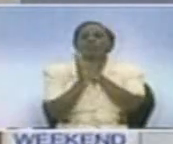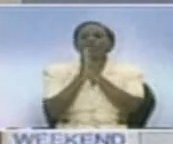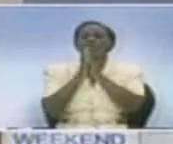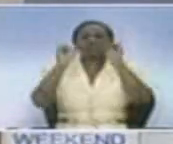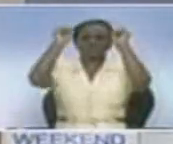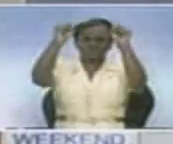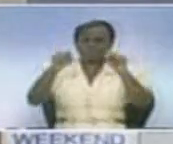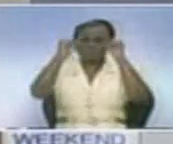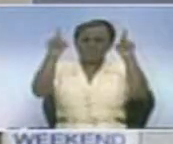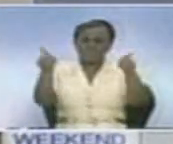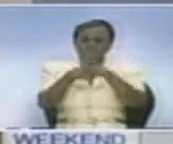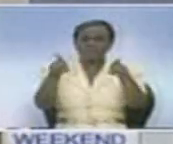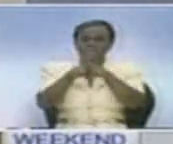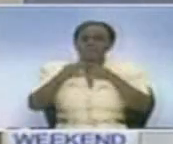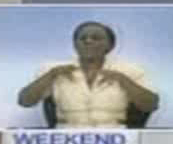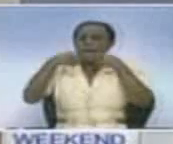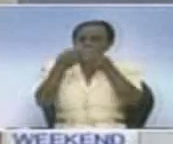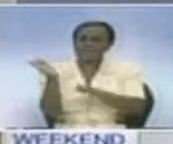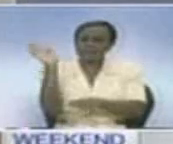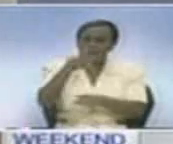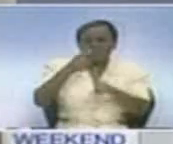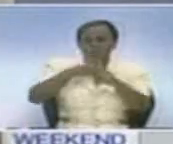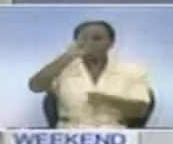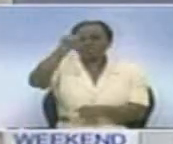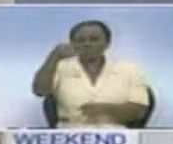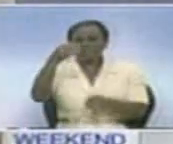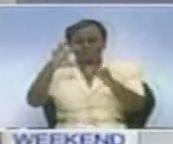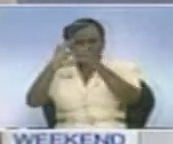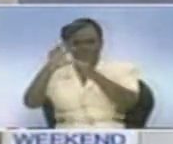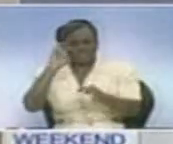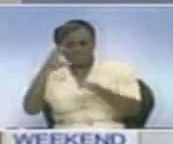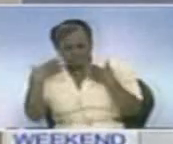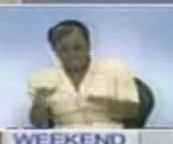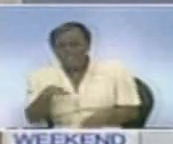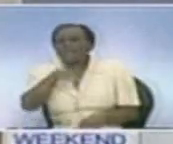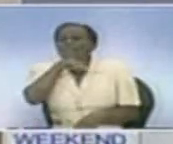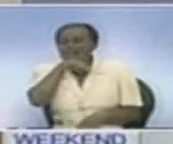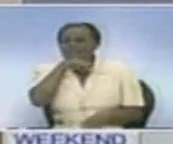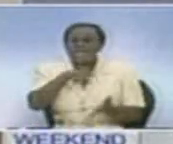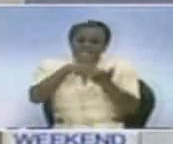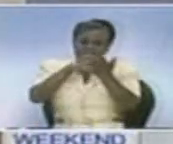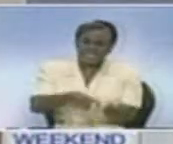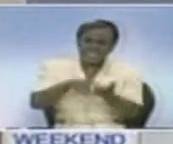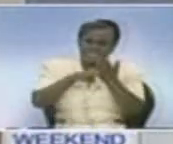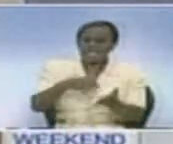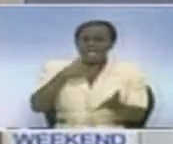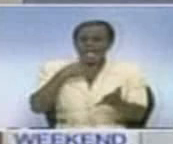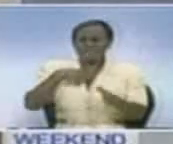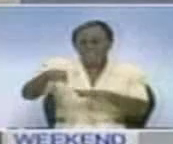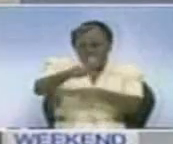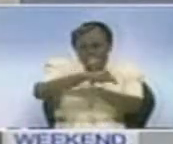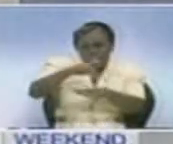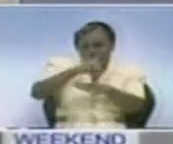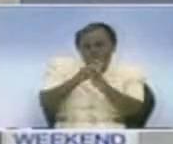Now, despite sharp responses from the Jubilee side, like we have seen, Raila Odinga insists he has the nation's interests at heart